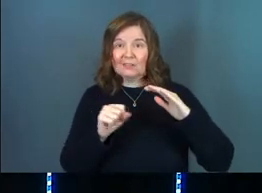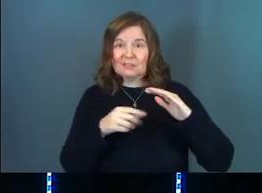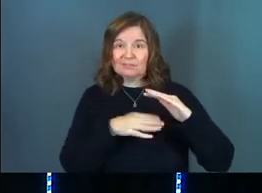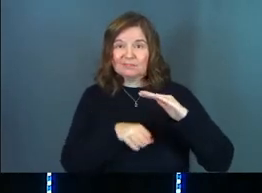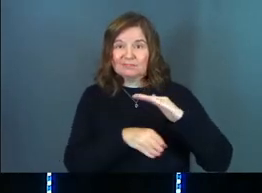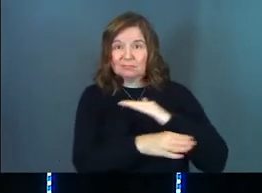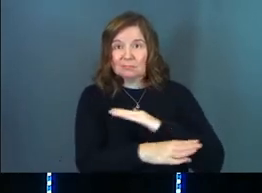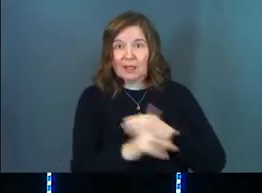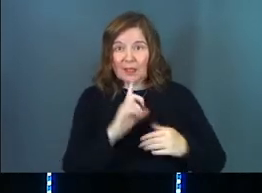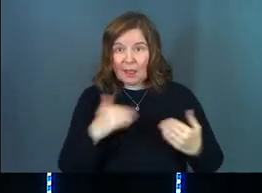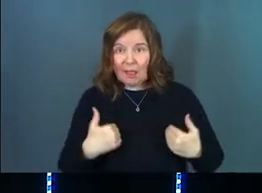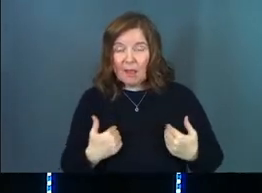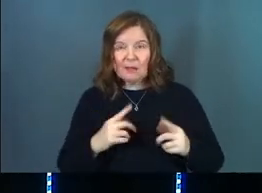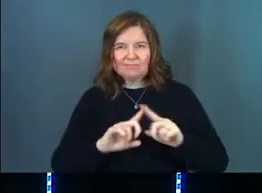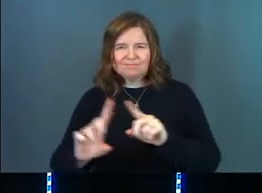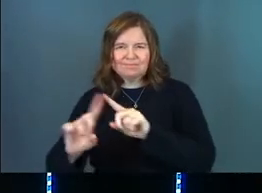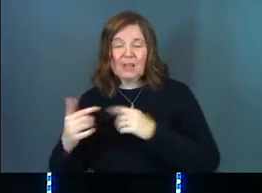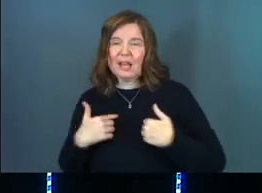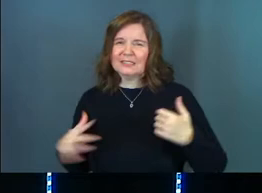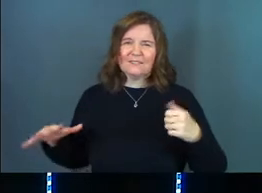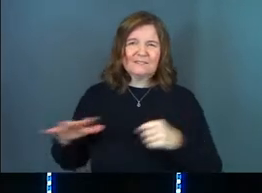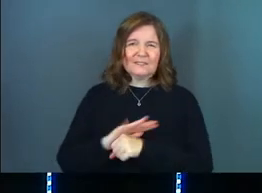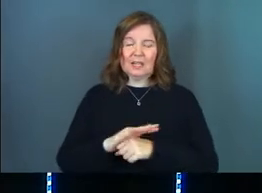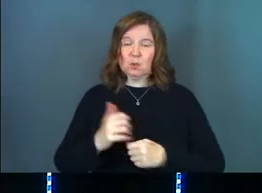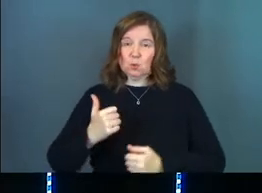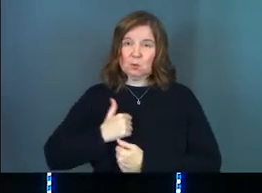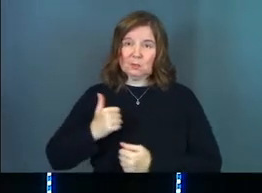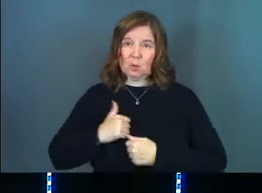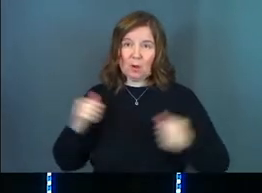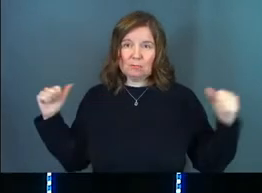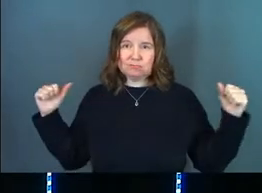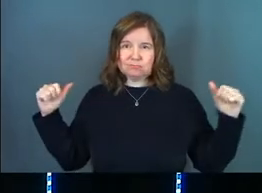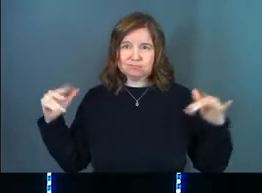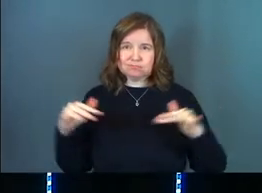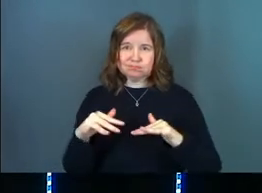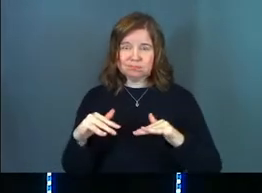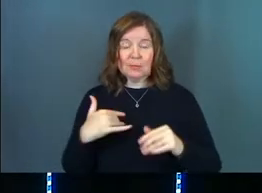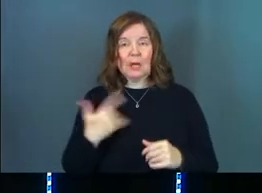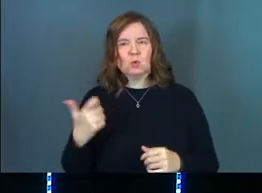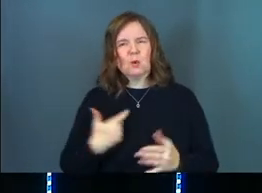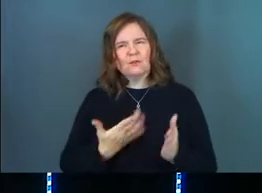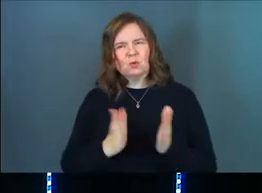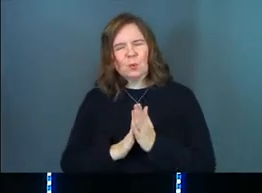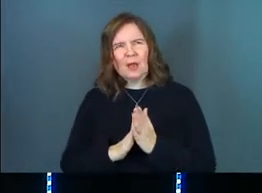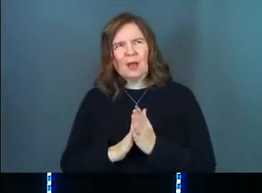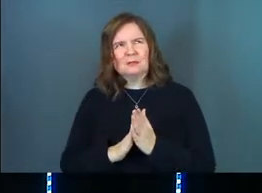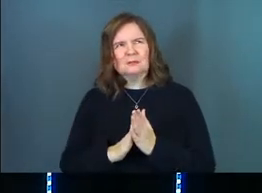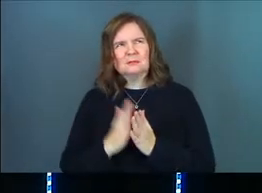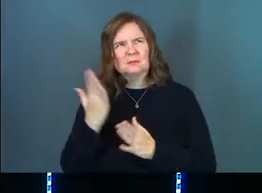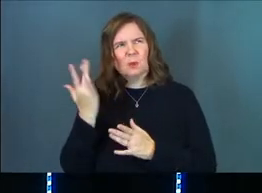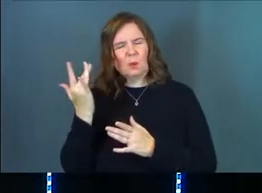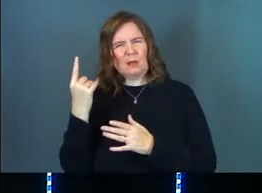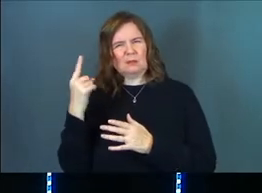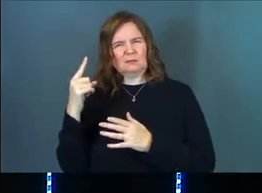there. And it's filled with soldiers. And you got to ask yourself why.